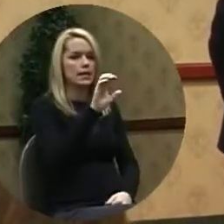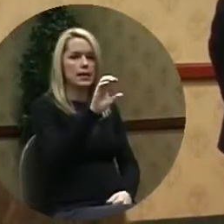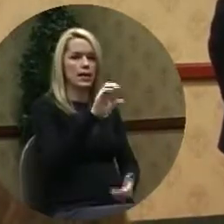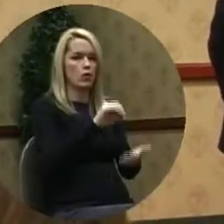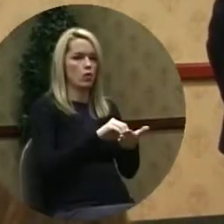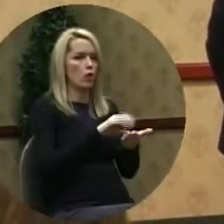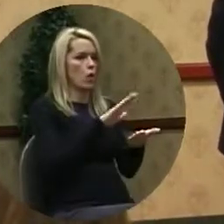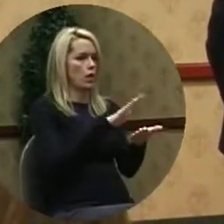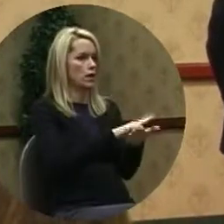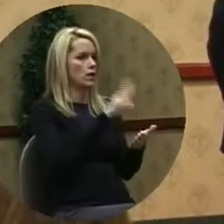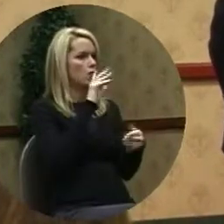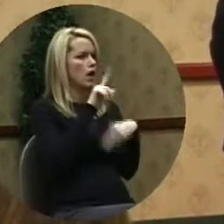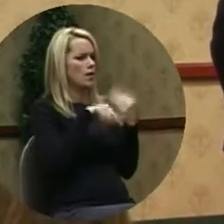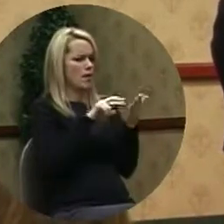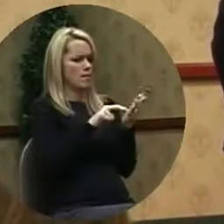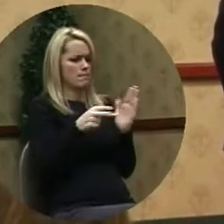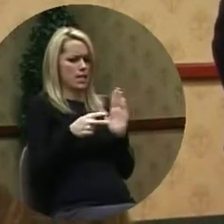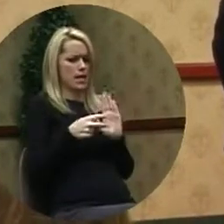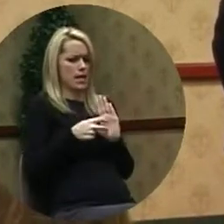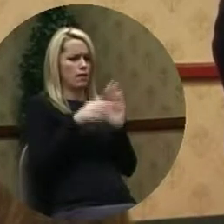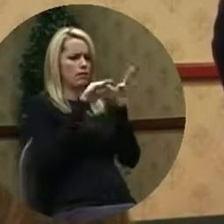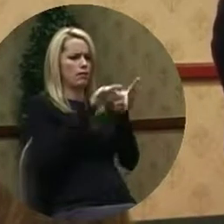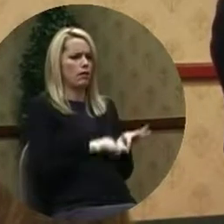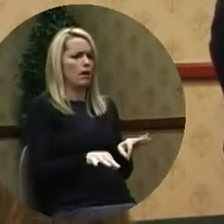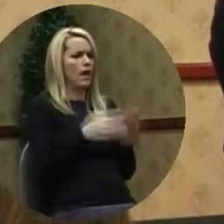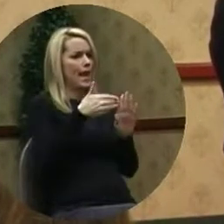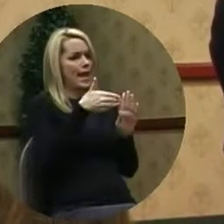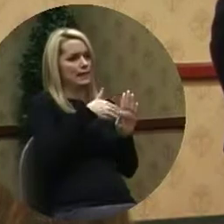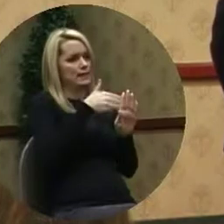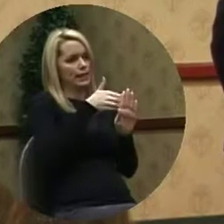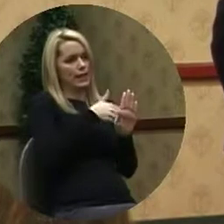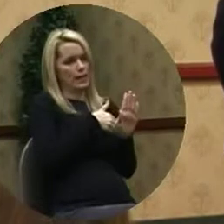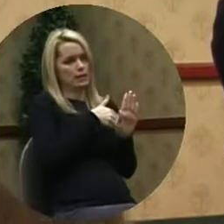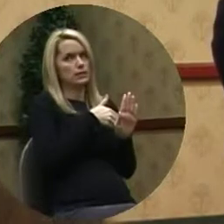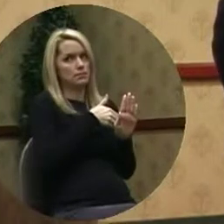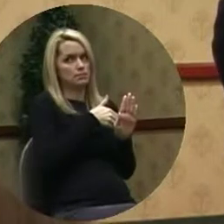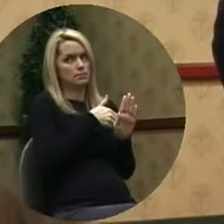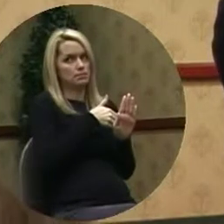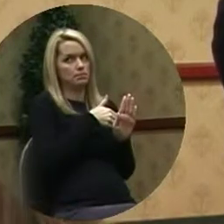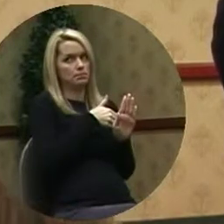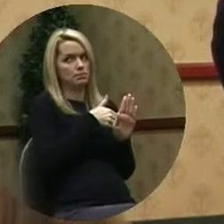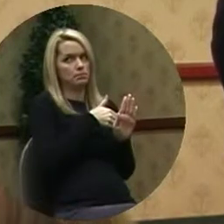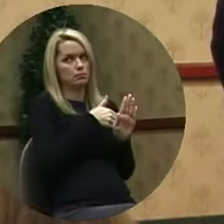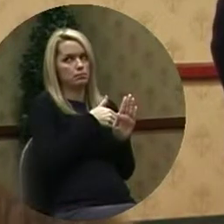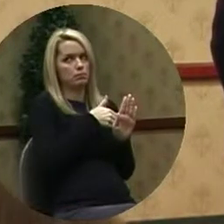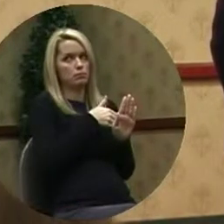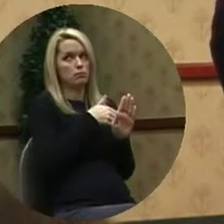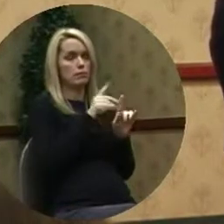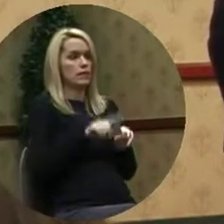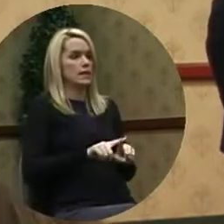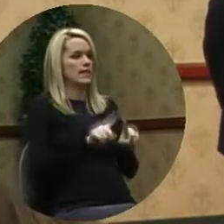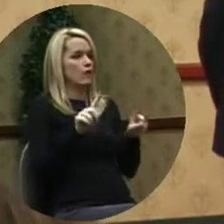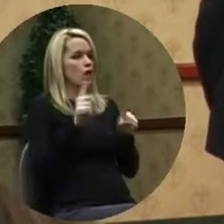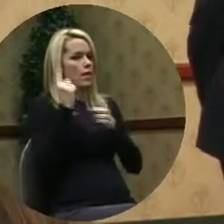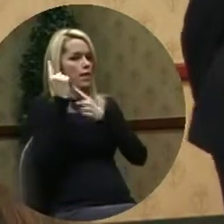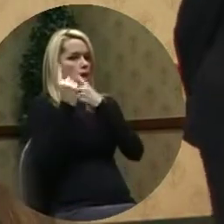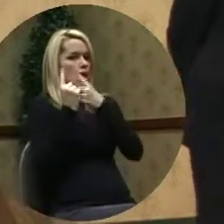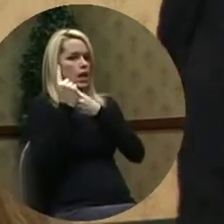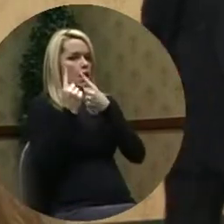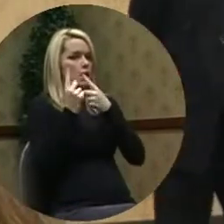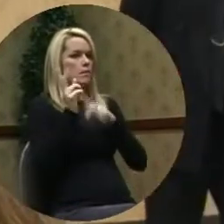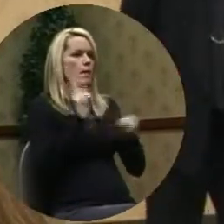piece about what does it mean to describe the antecedents. And that is a different way of thinking about it. And